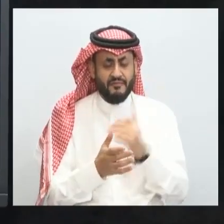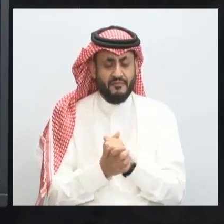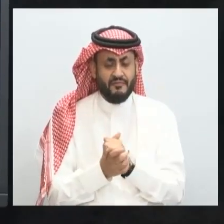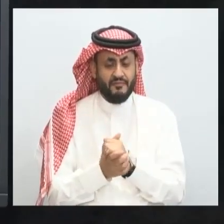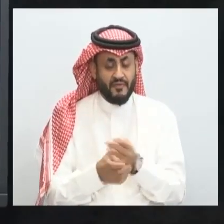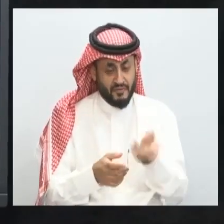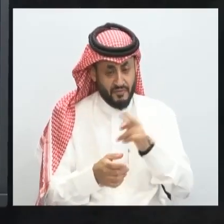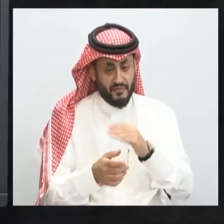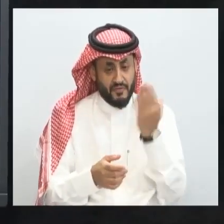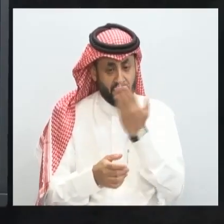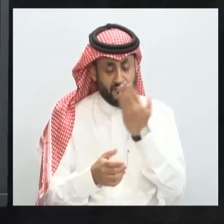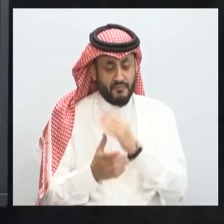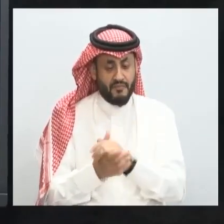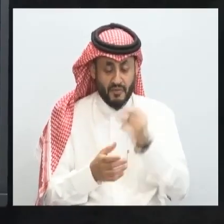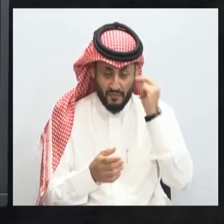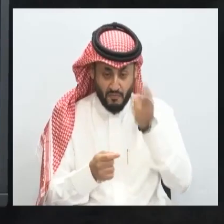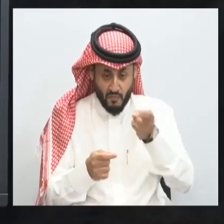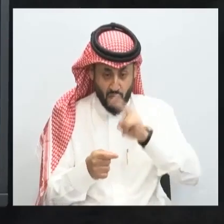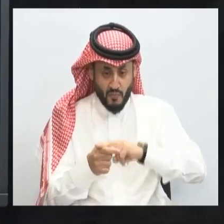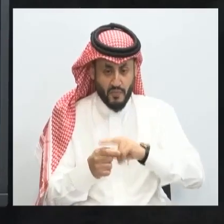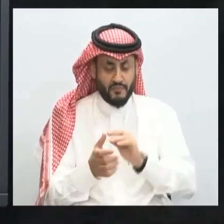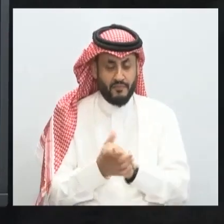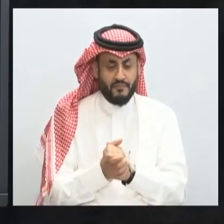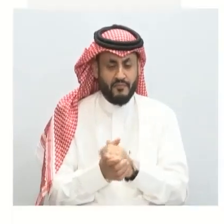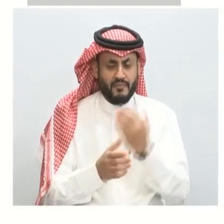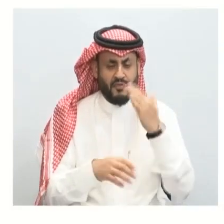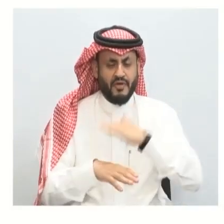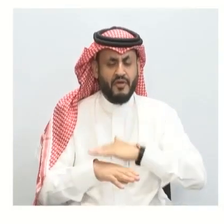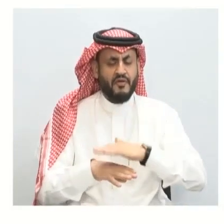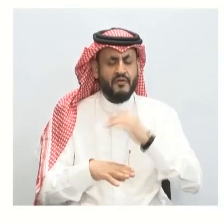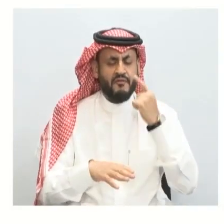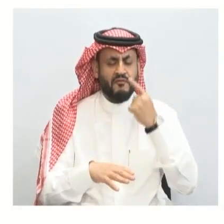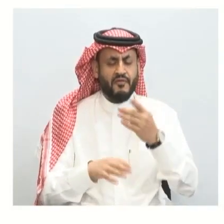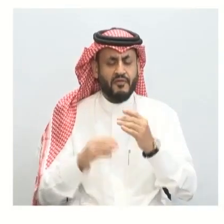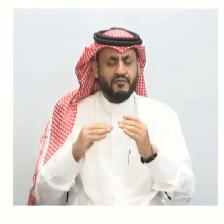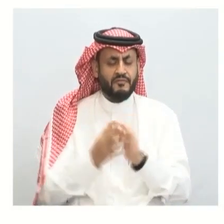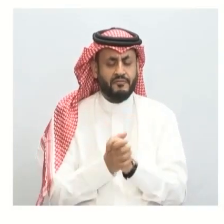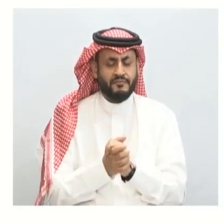going to complete reading here and know more about it. So search for the answers.